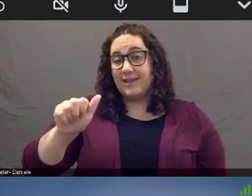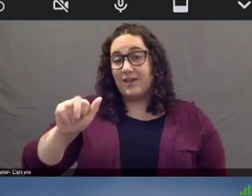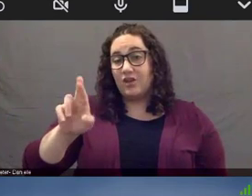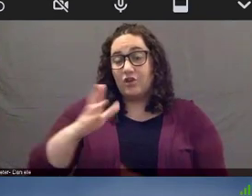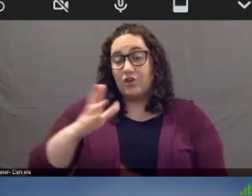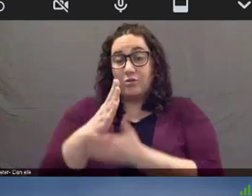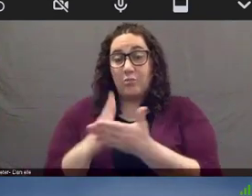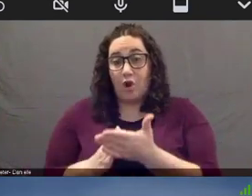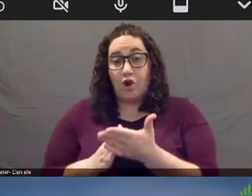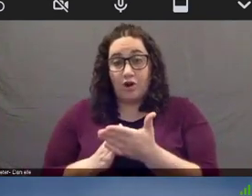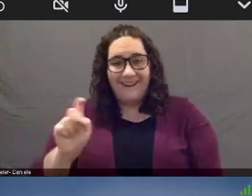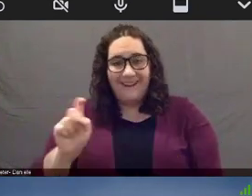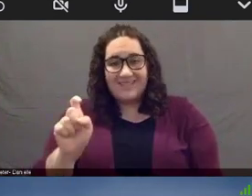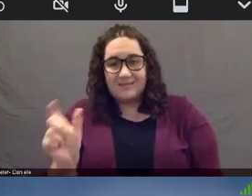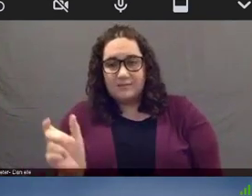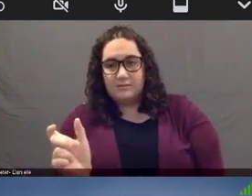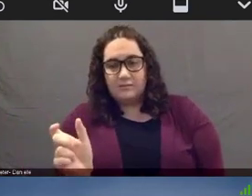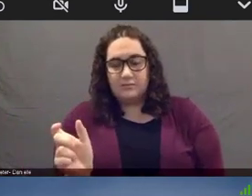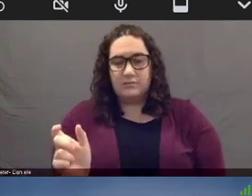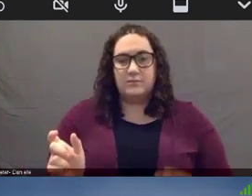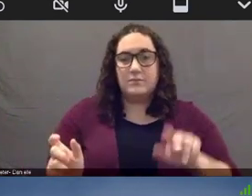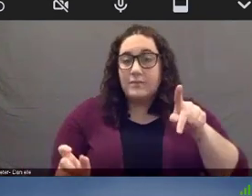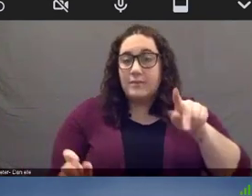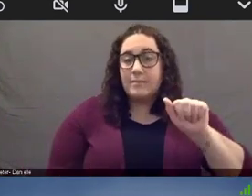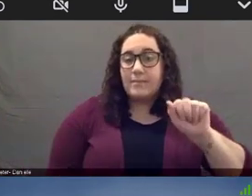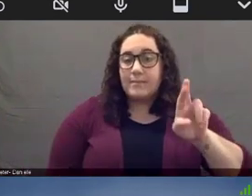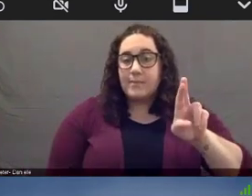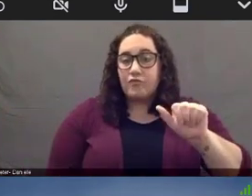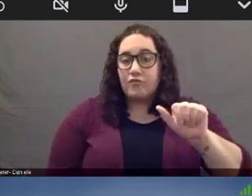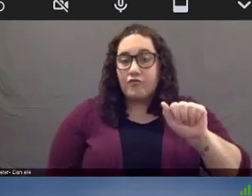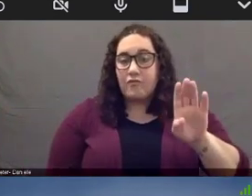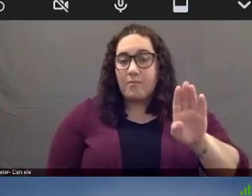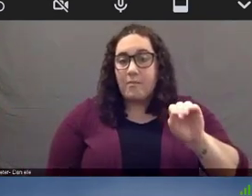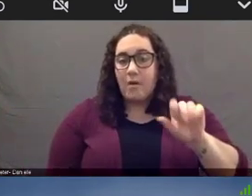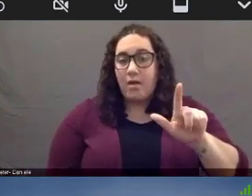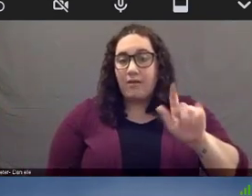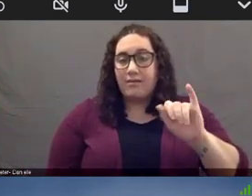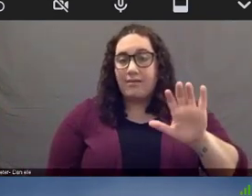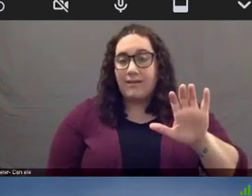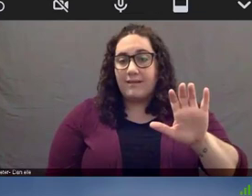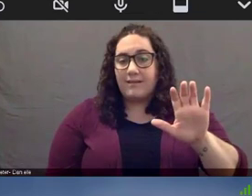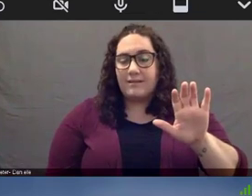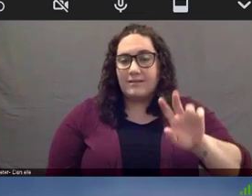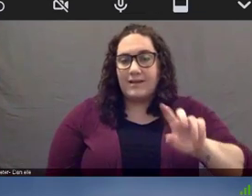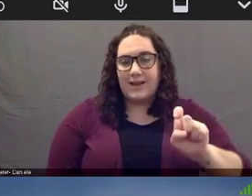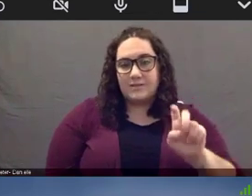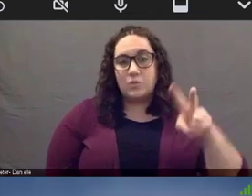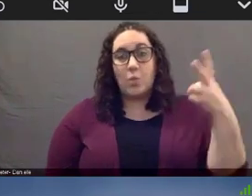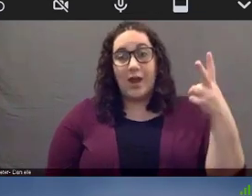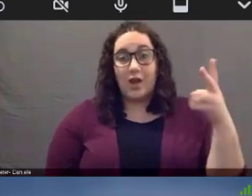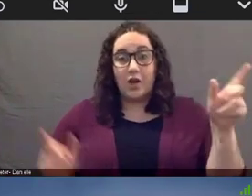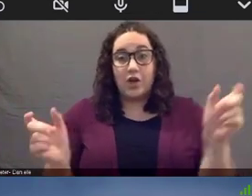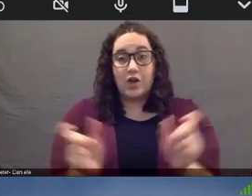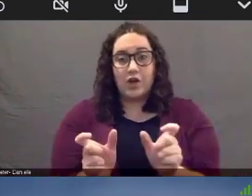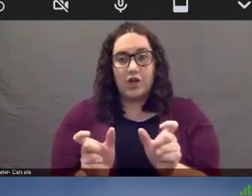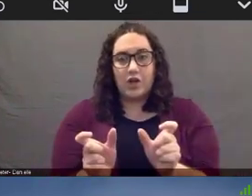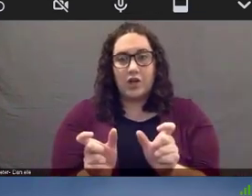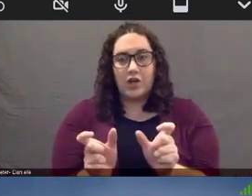there's the parabolic part of the solution that we add on top of that. So we get something that looks like our dark red line here.